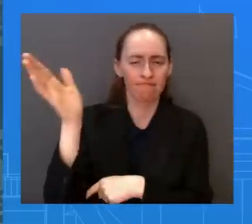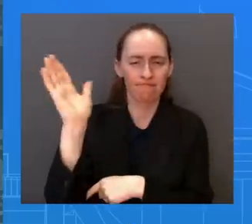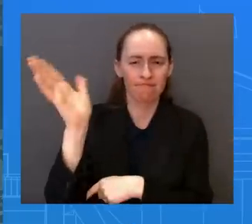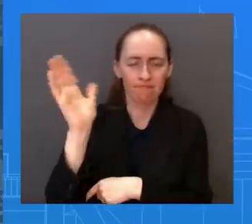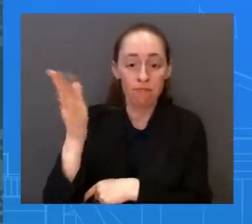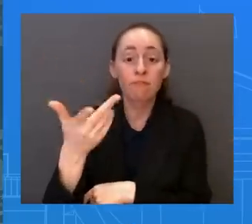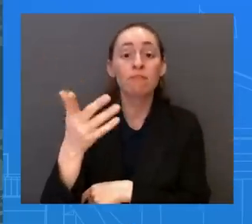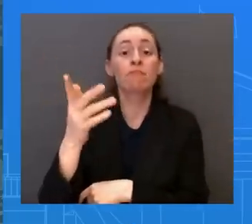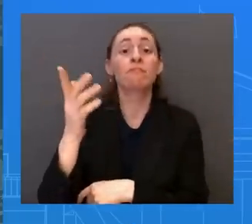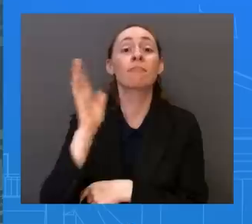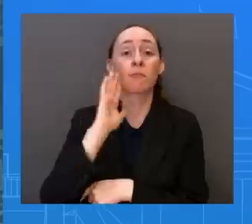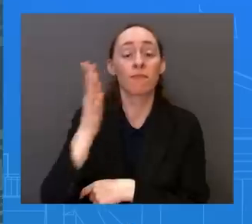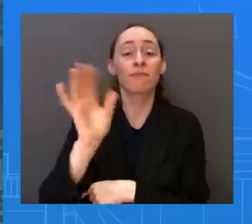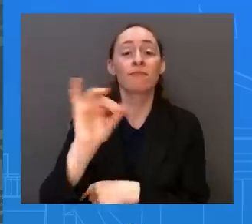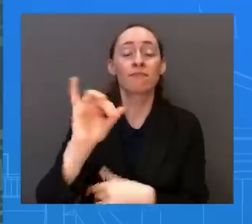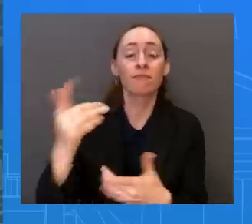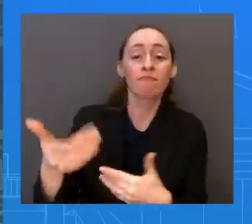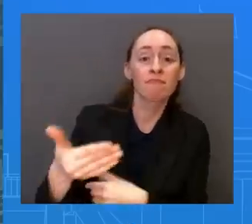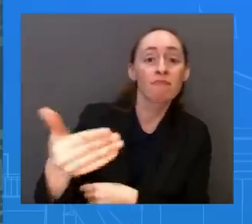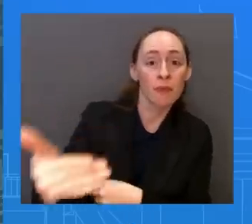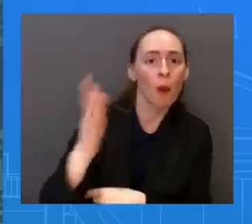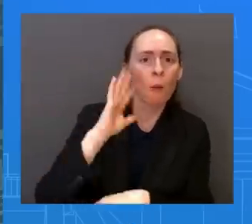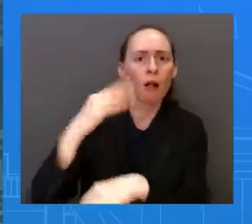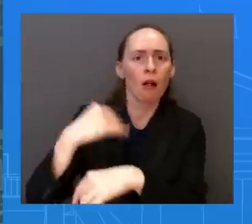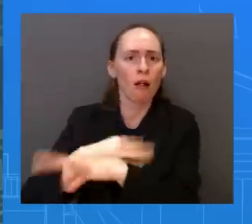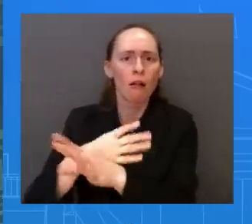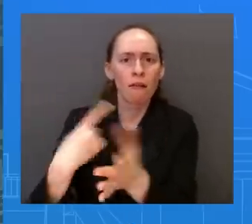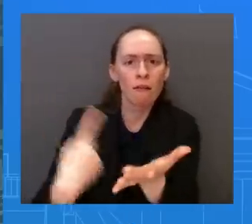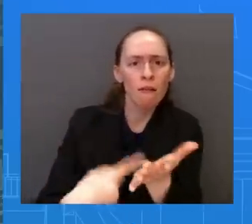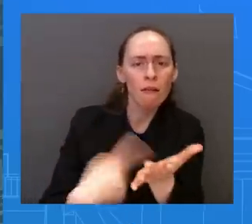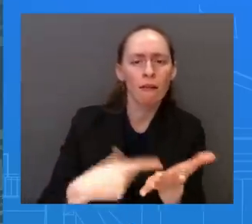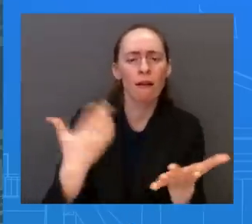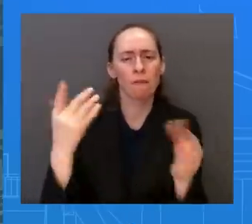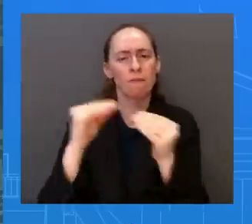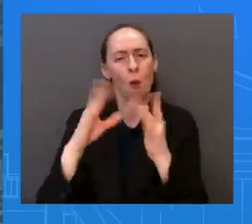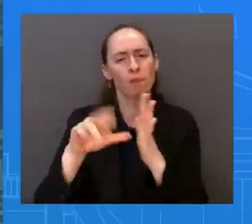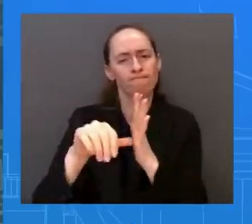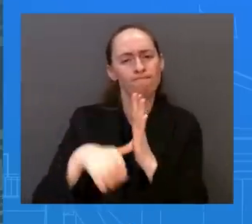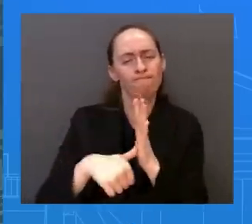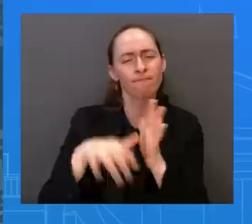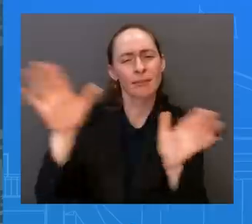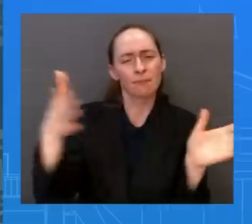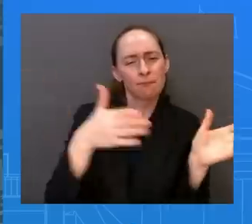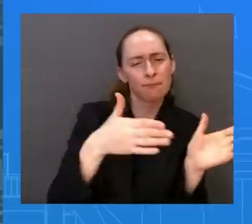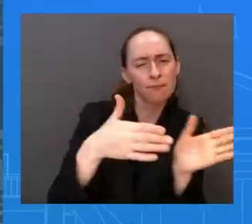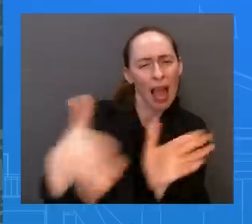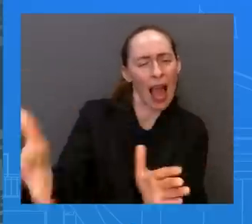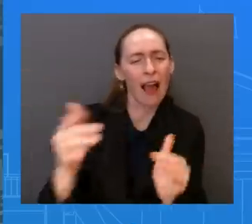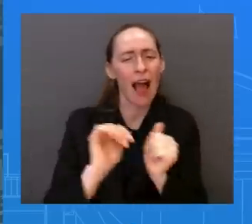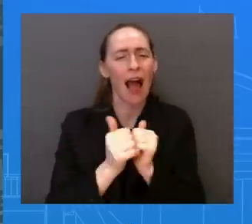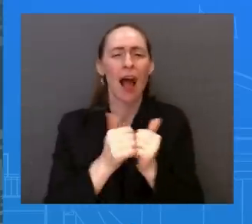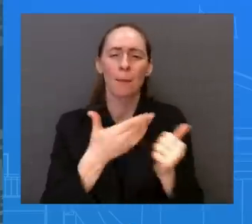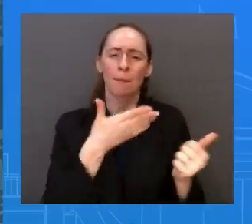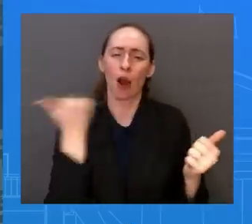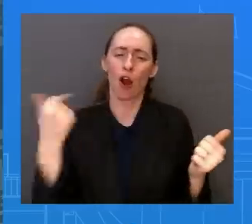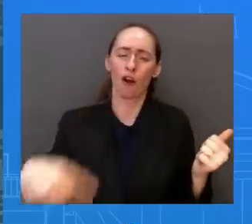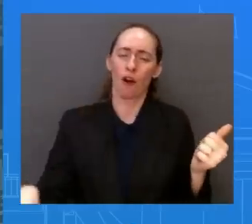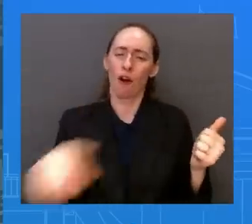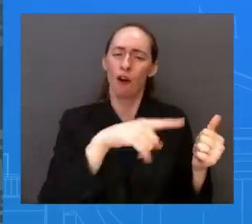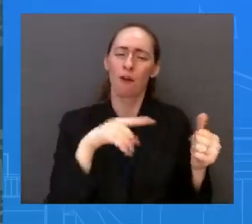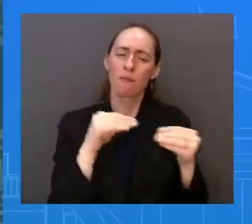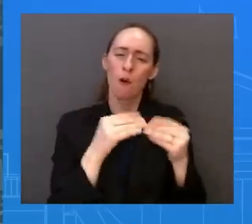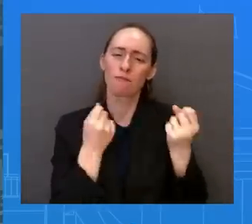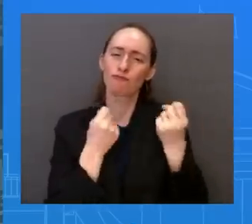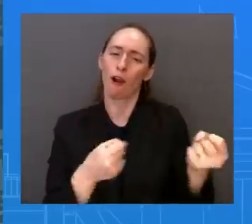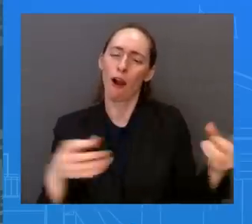Union, his unity agenda. You should have received an invitation to that call also a few minutes ago, and you can all